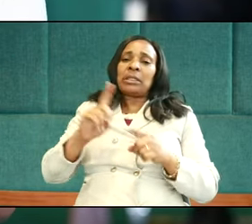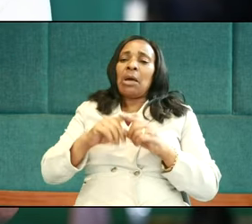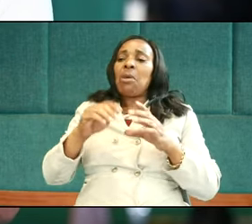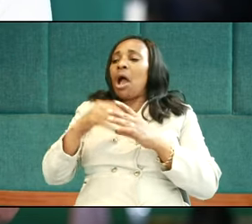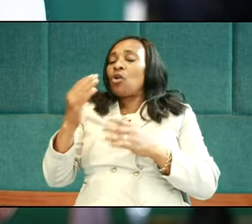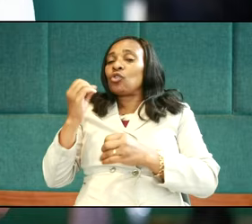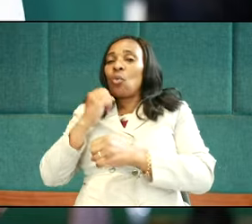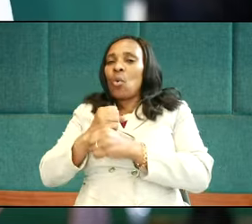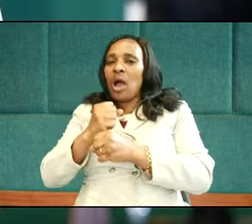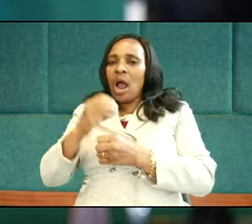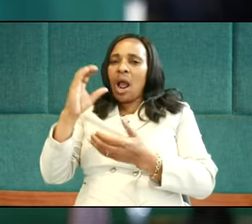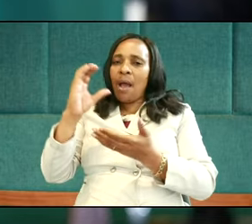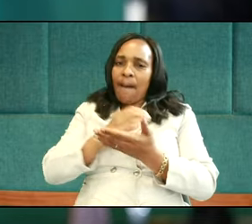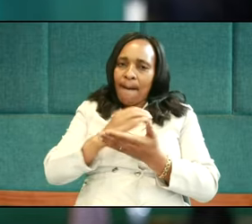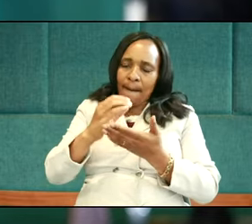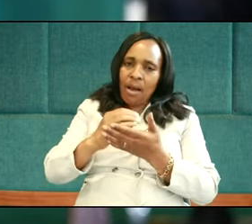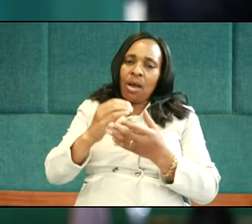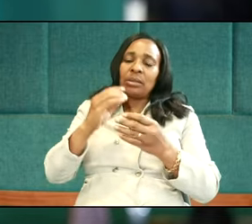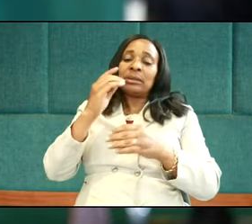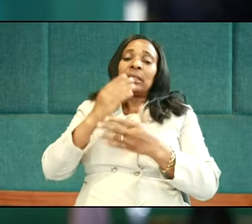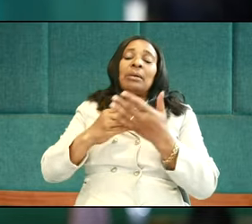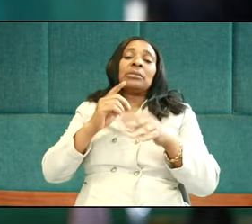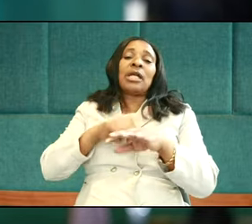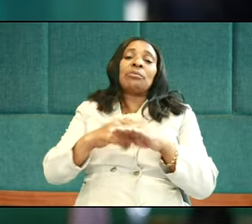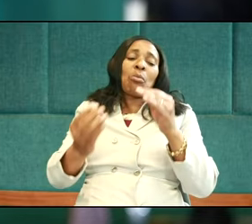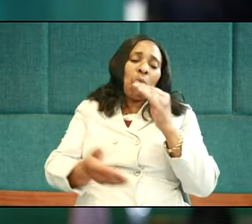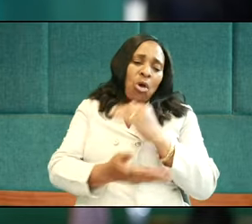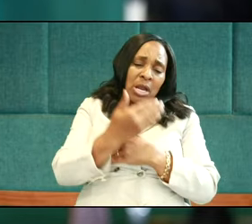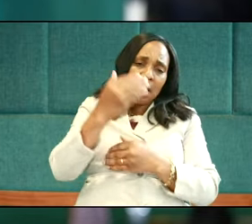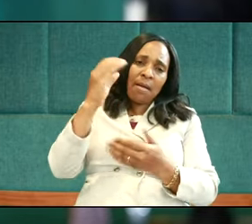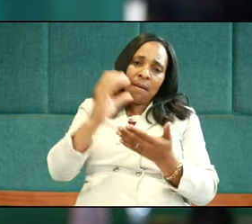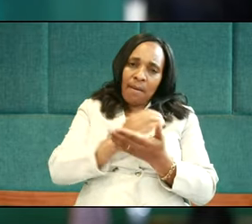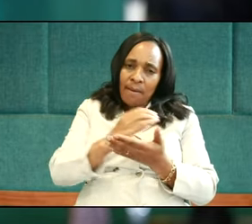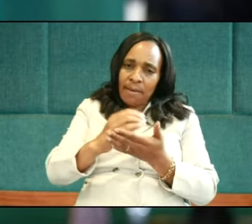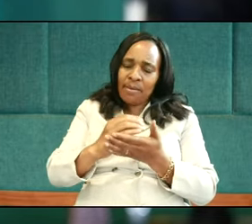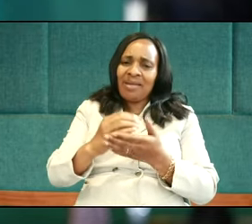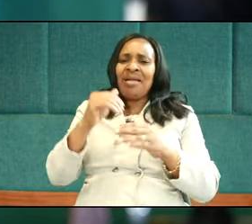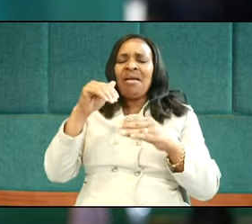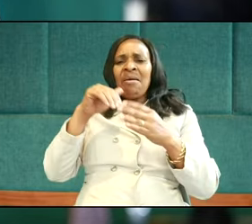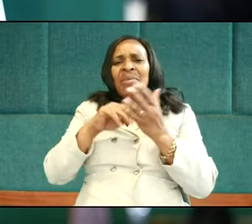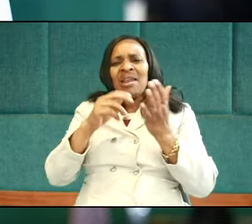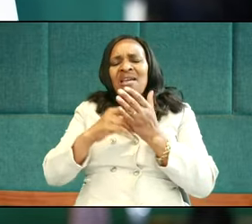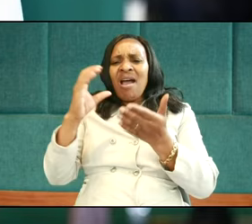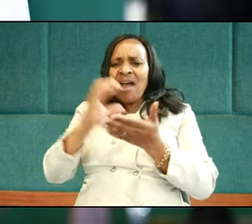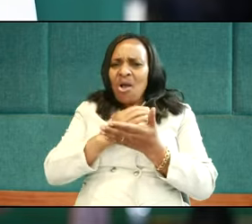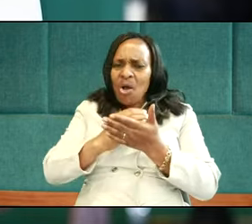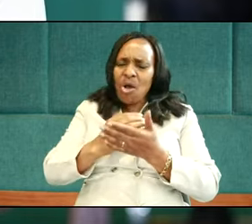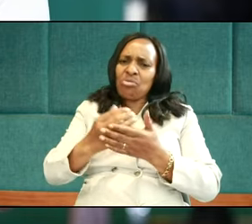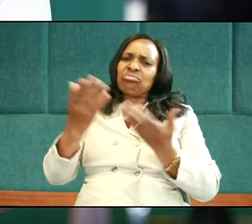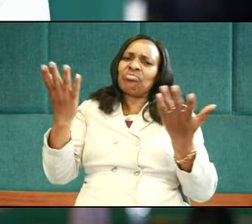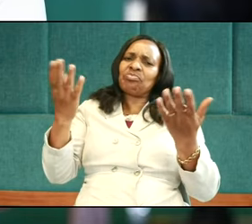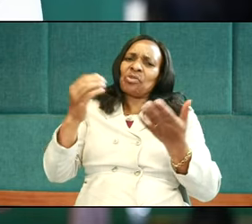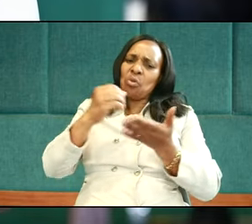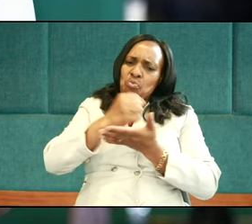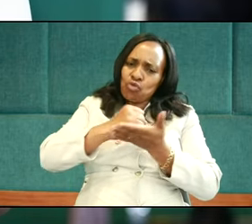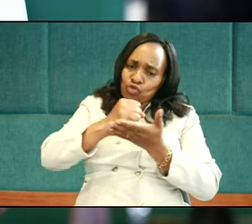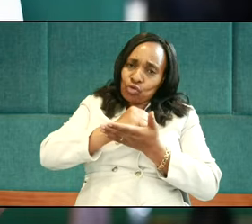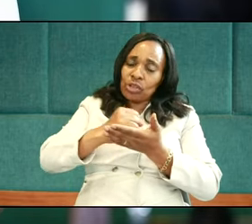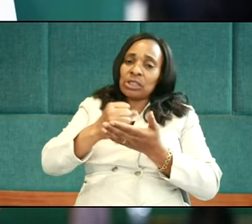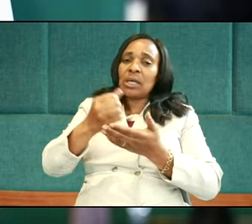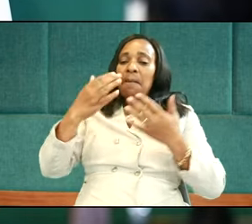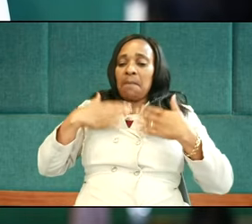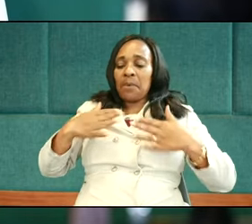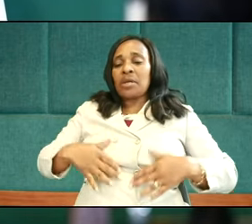drank. Sometimes when he woke up in the morning, he drank. Alcohol had poisoned his body, and he was